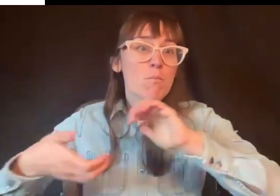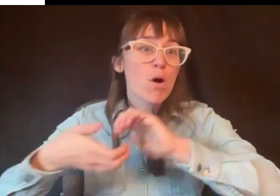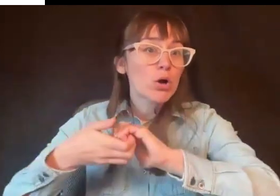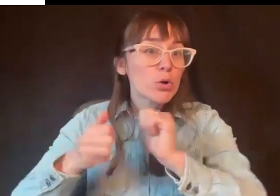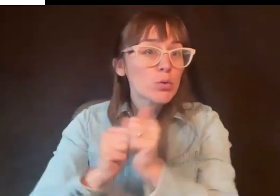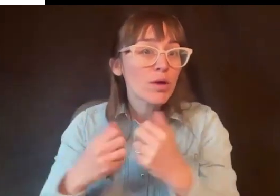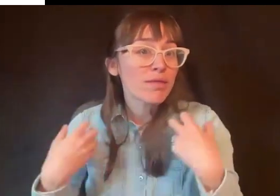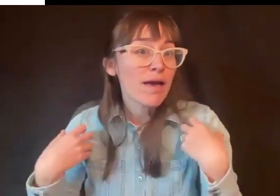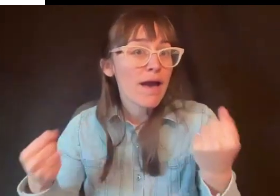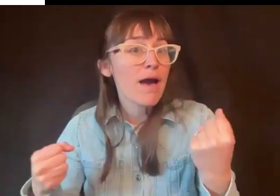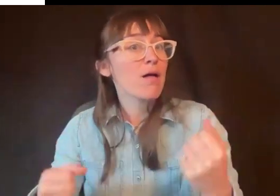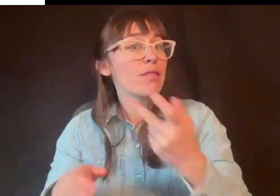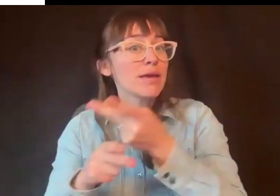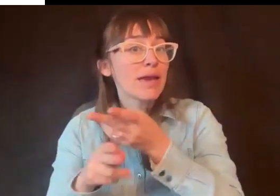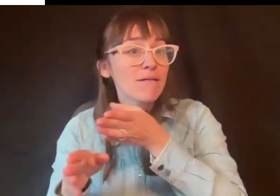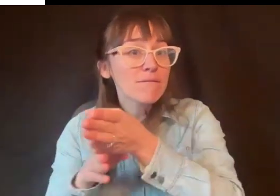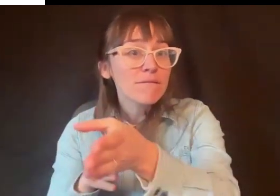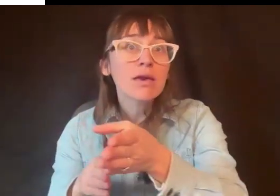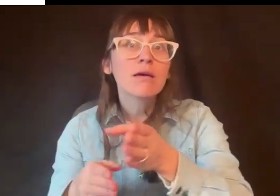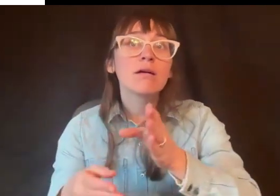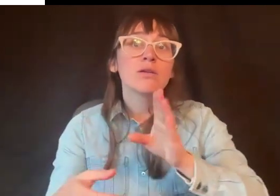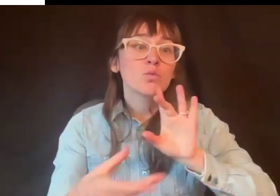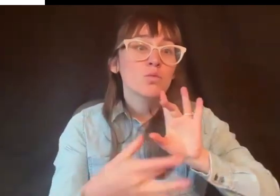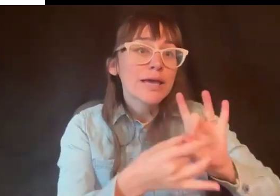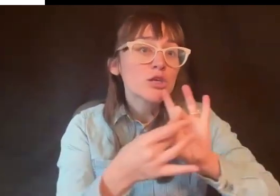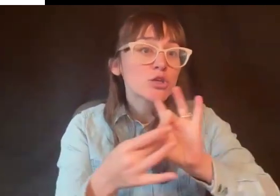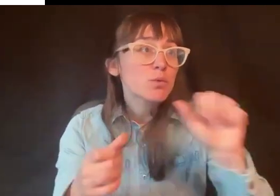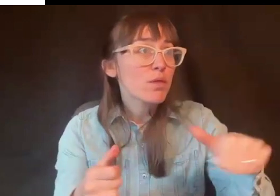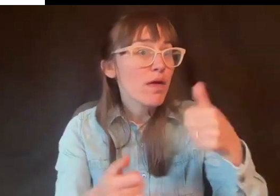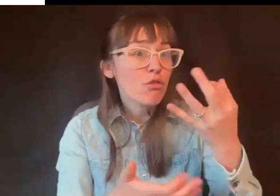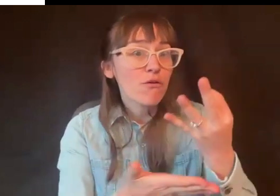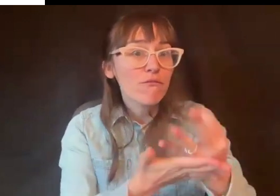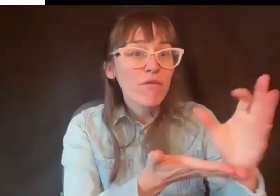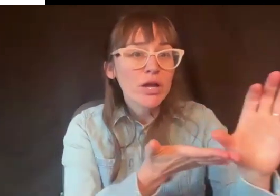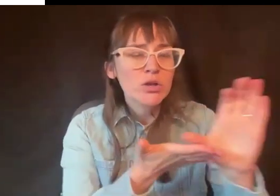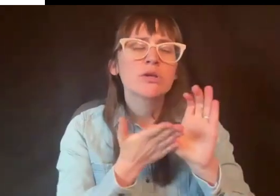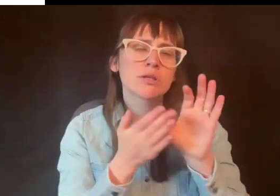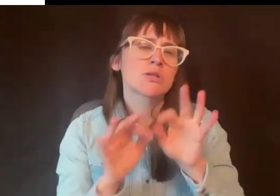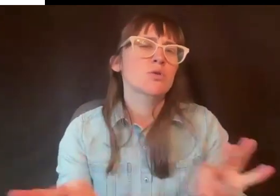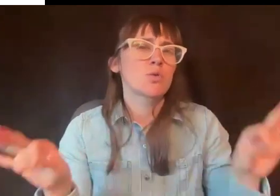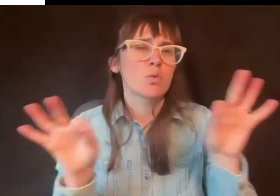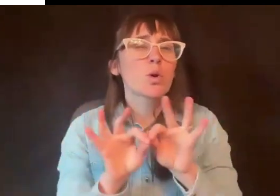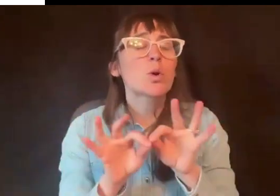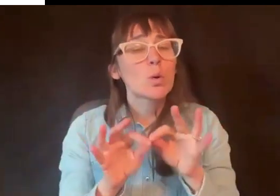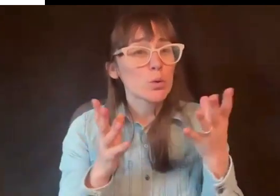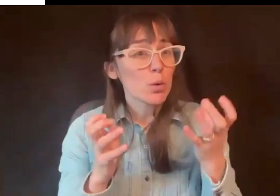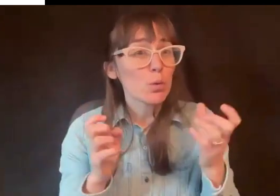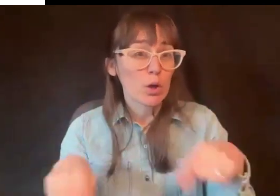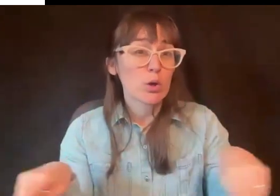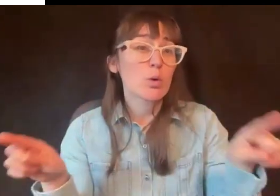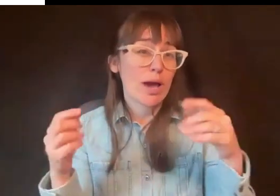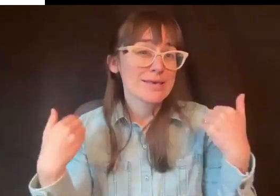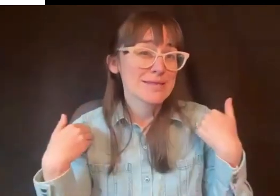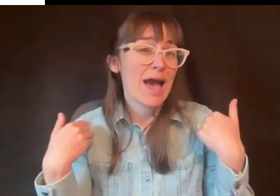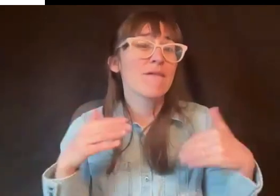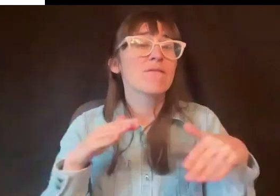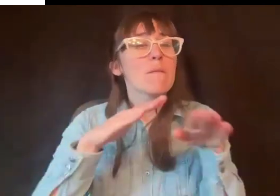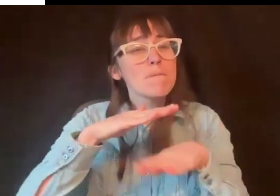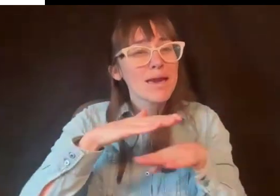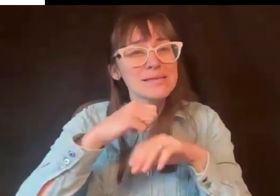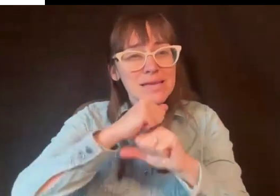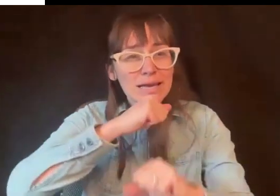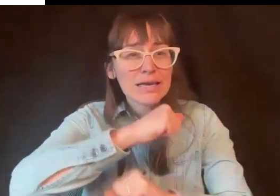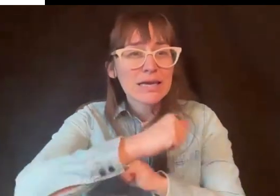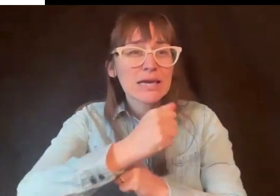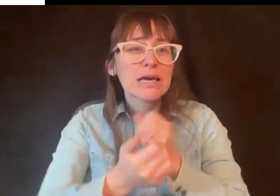relationships with them and other funders is critical. We want to ensure that you all have the basic components in place to operate in